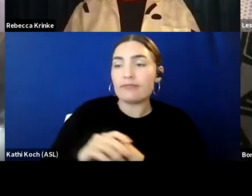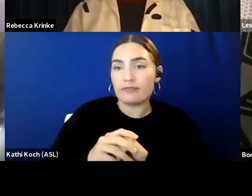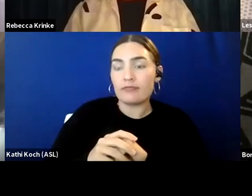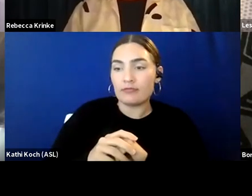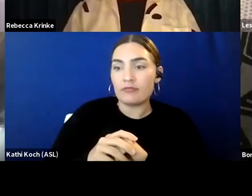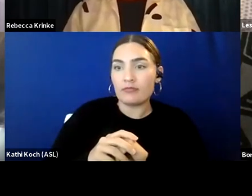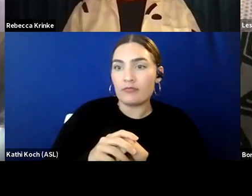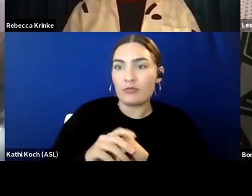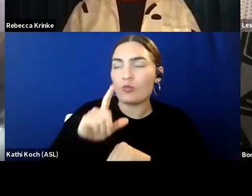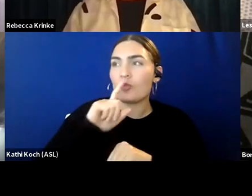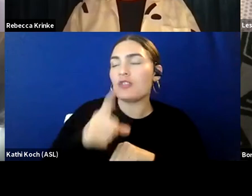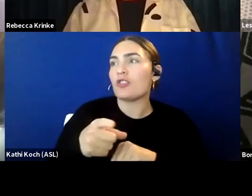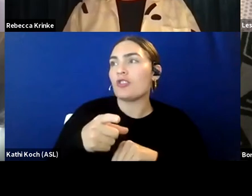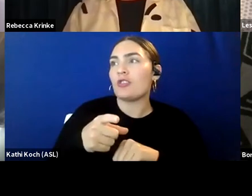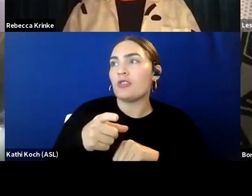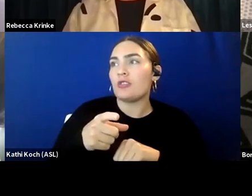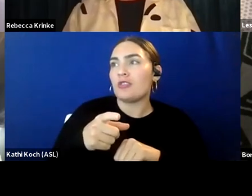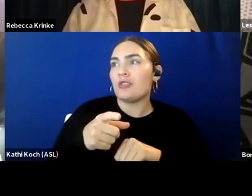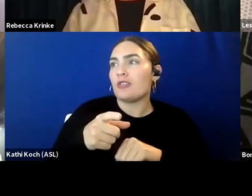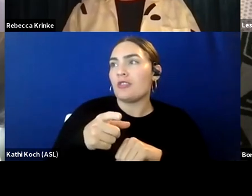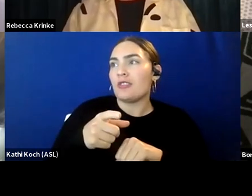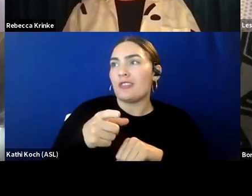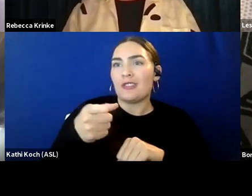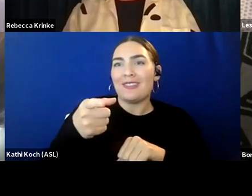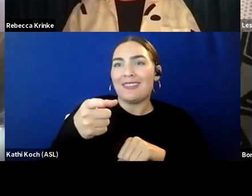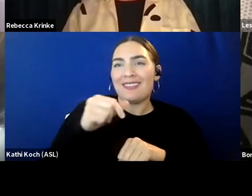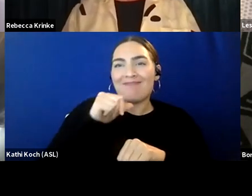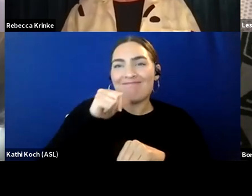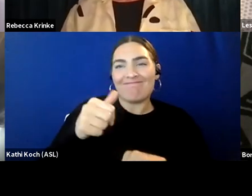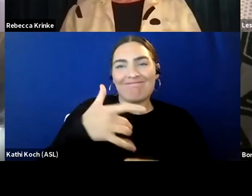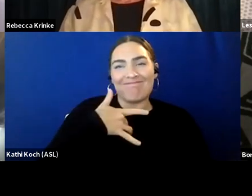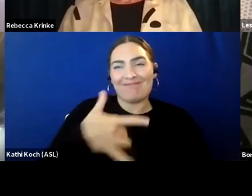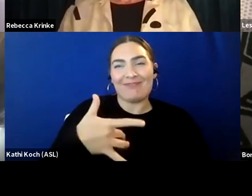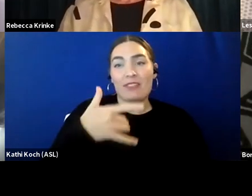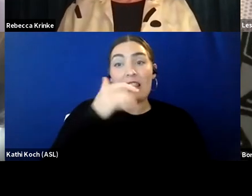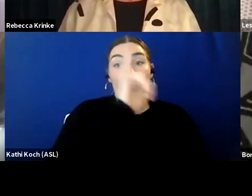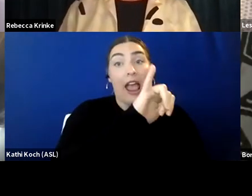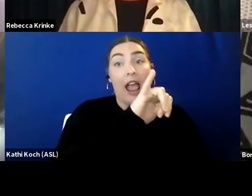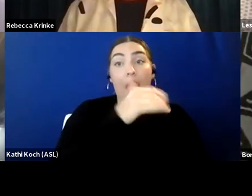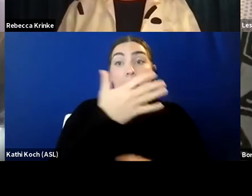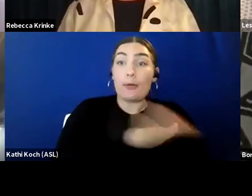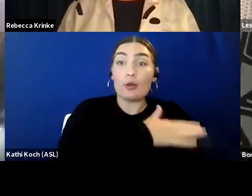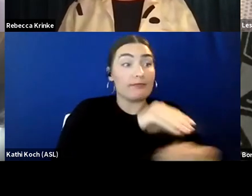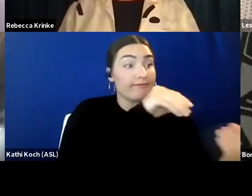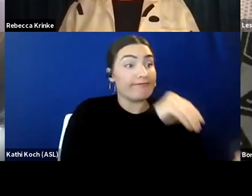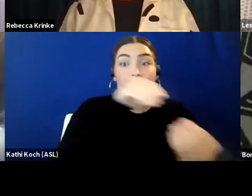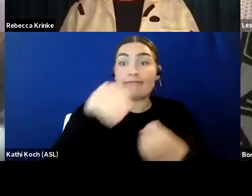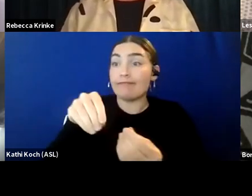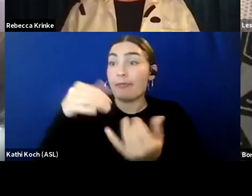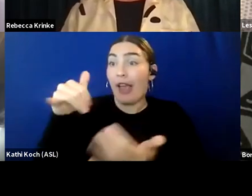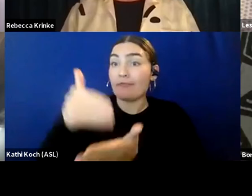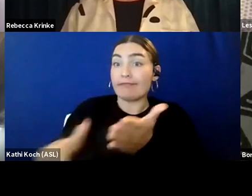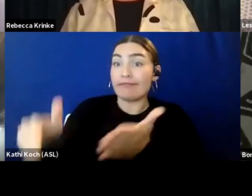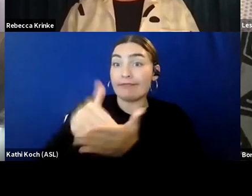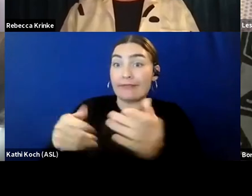never play the same thing the same way twice.